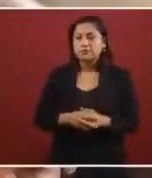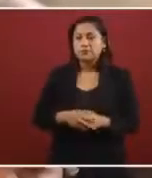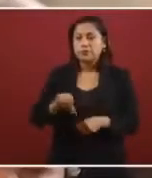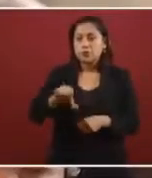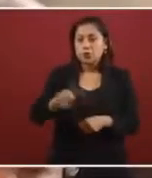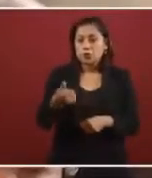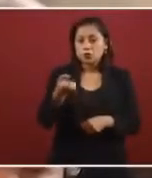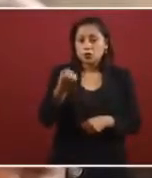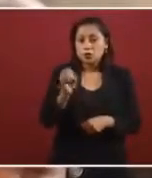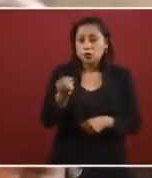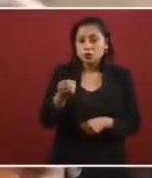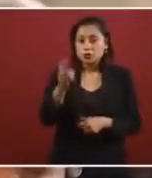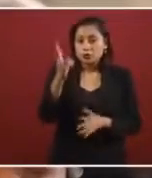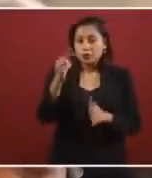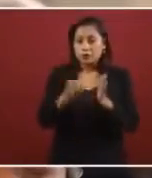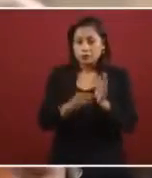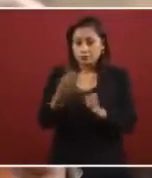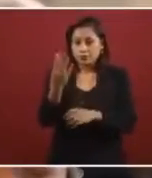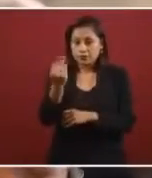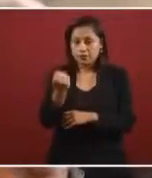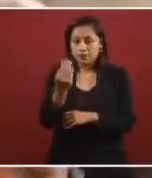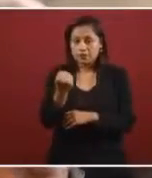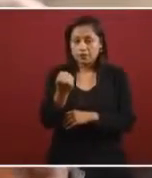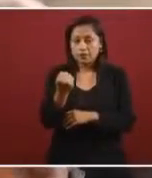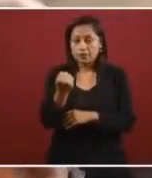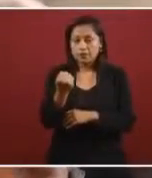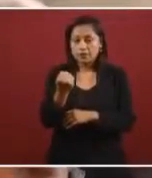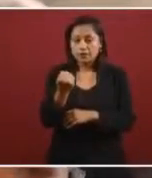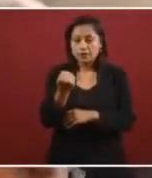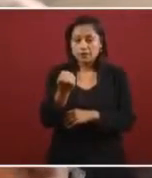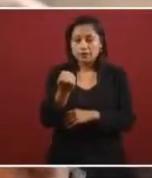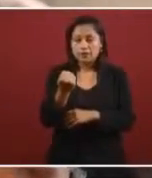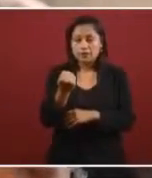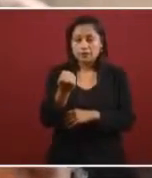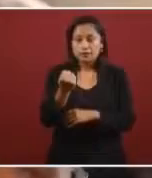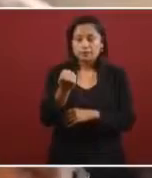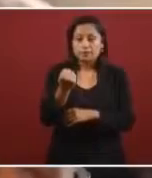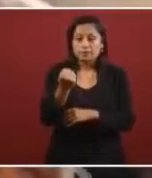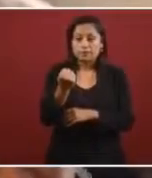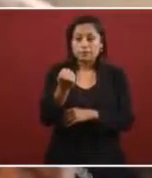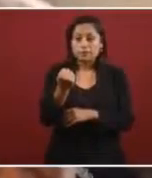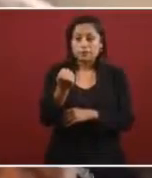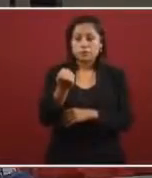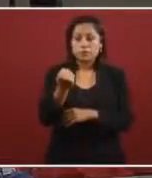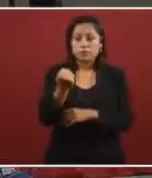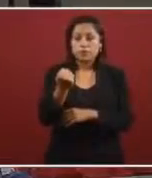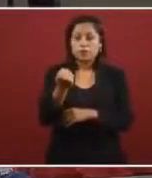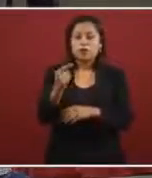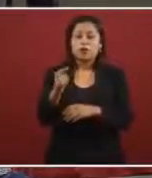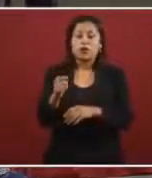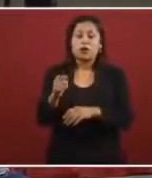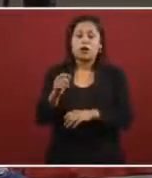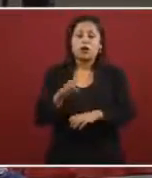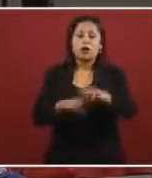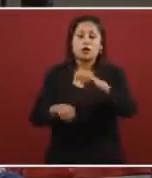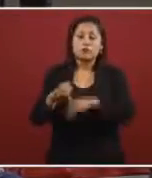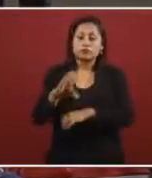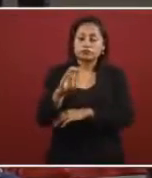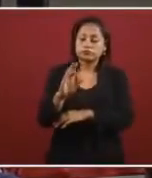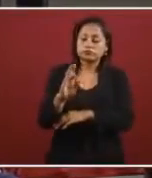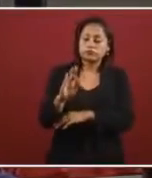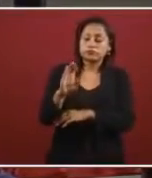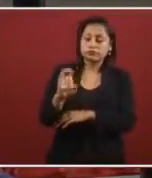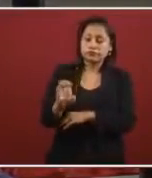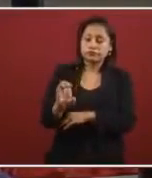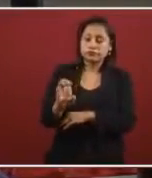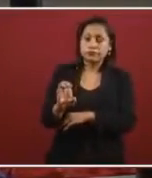del and the 2009 11th of 2009, se dio el golpe de they gave liquidación the a la state of compañía de luz y liquidation fuerza del of centro